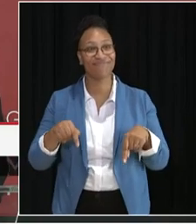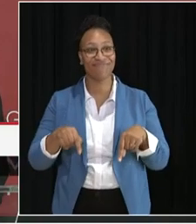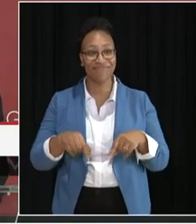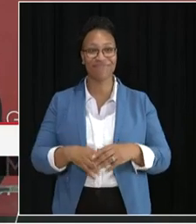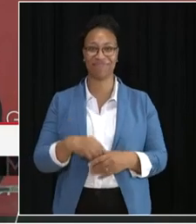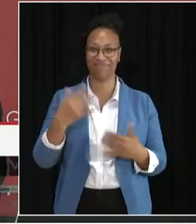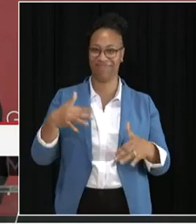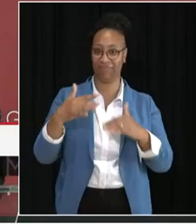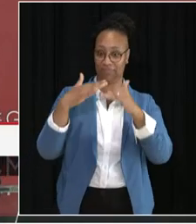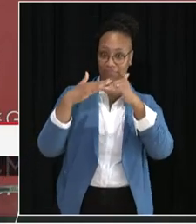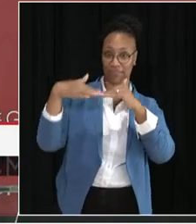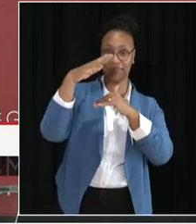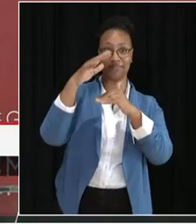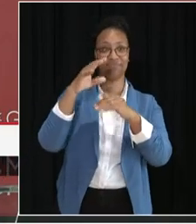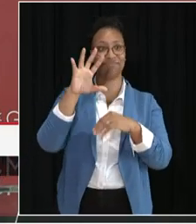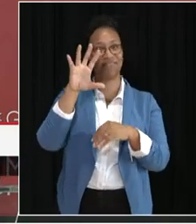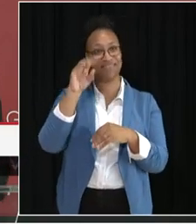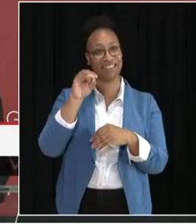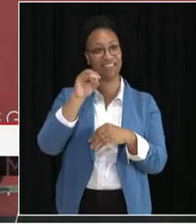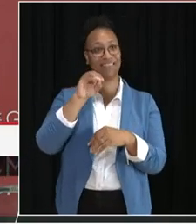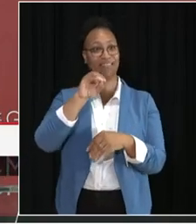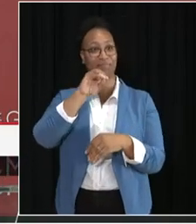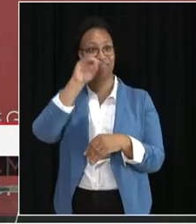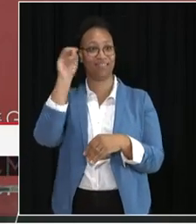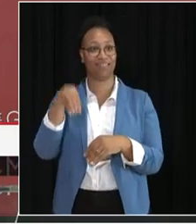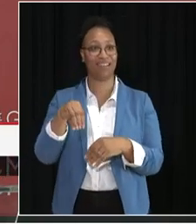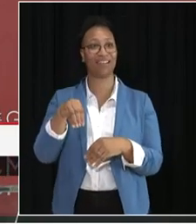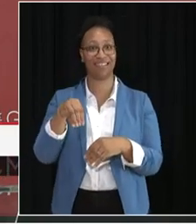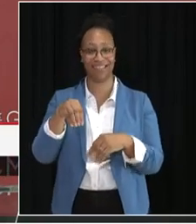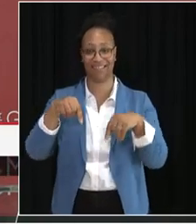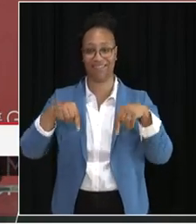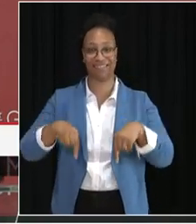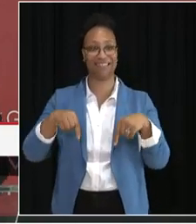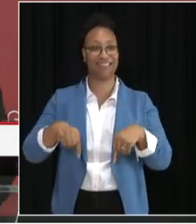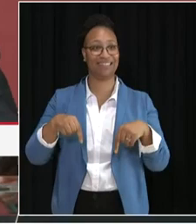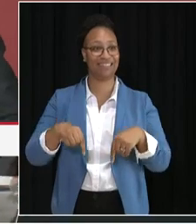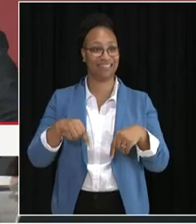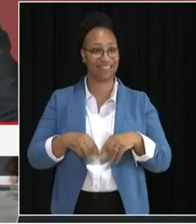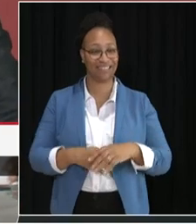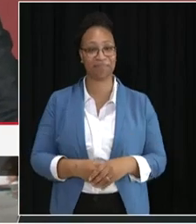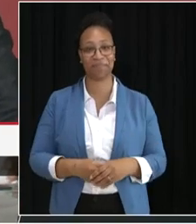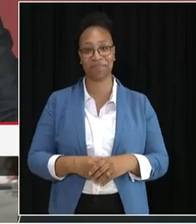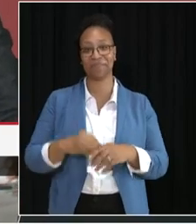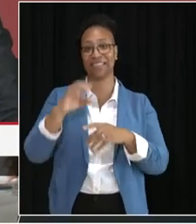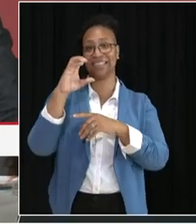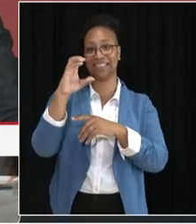this project. I'd like to thank you again, and welcome to your new school community.